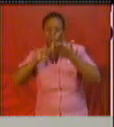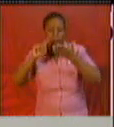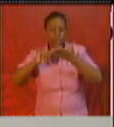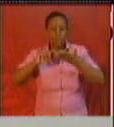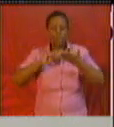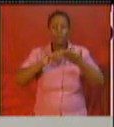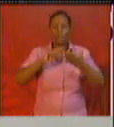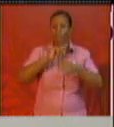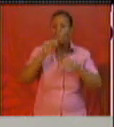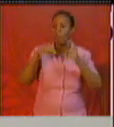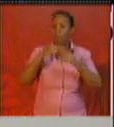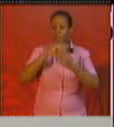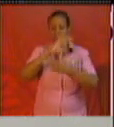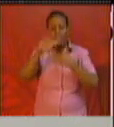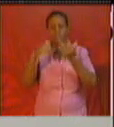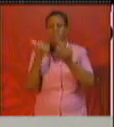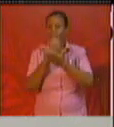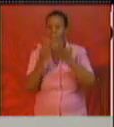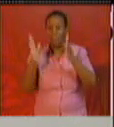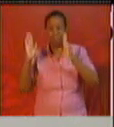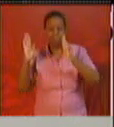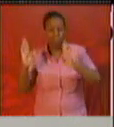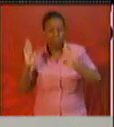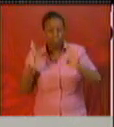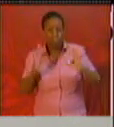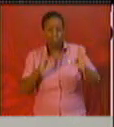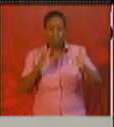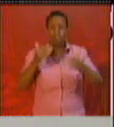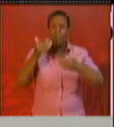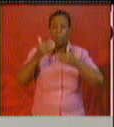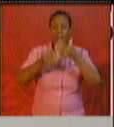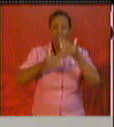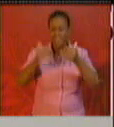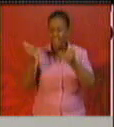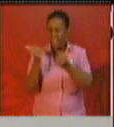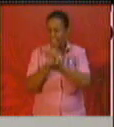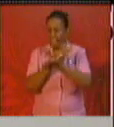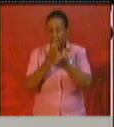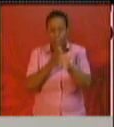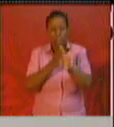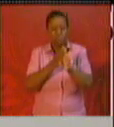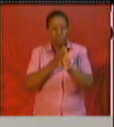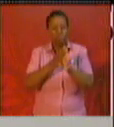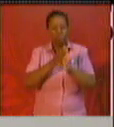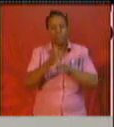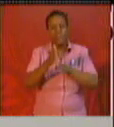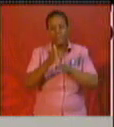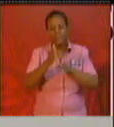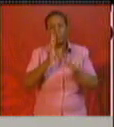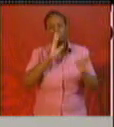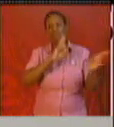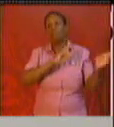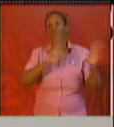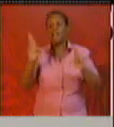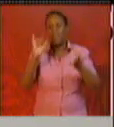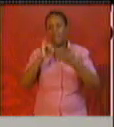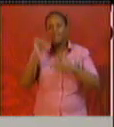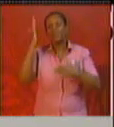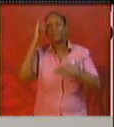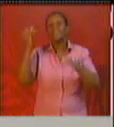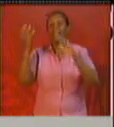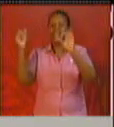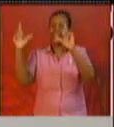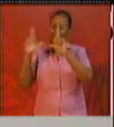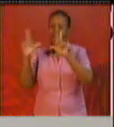distribution activity, you have followed all of the protective and all of the precautionary steps